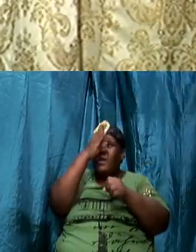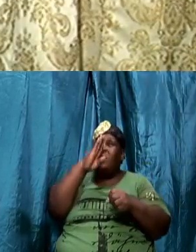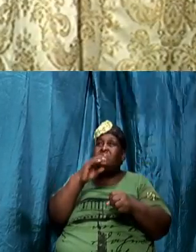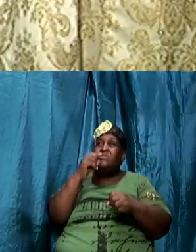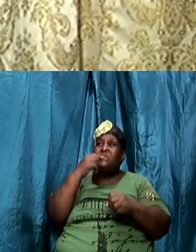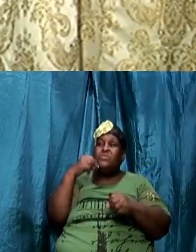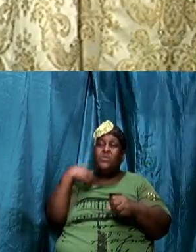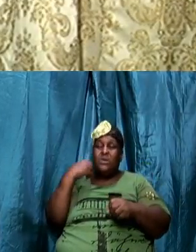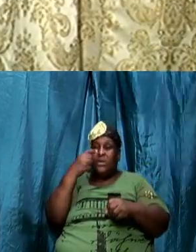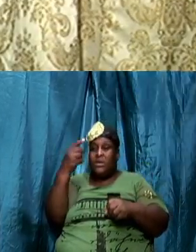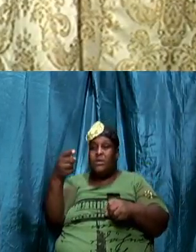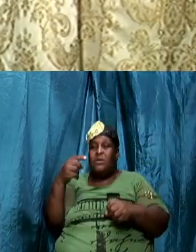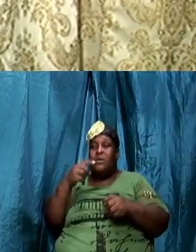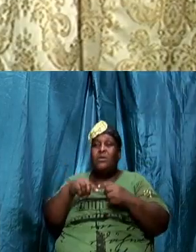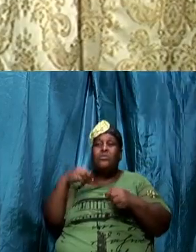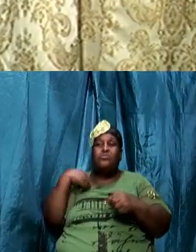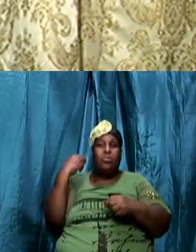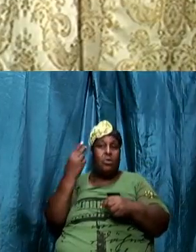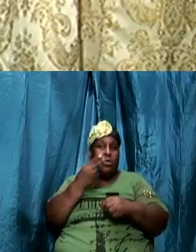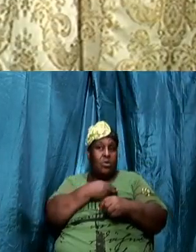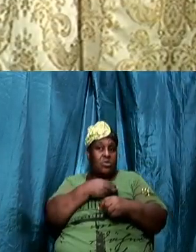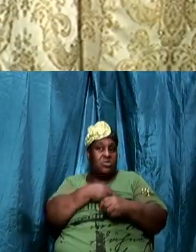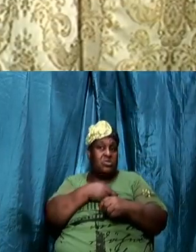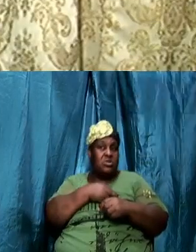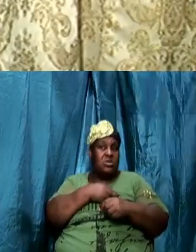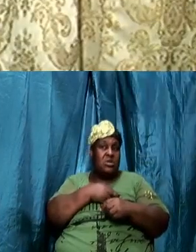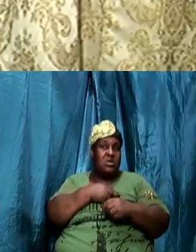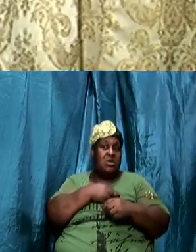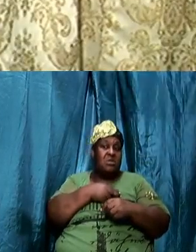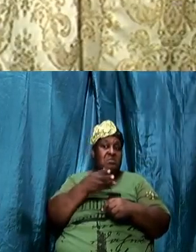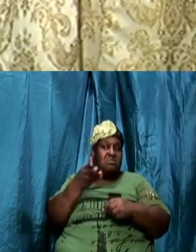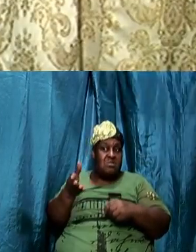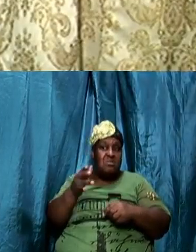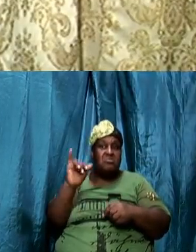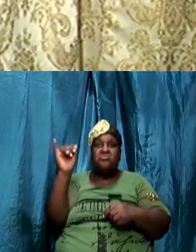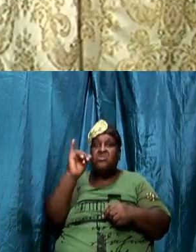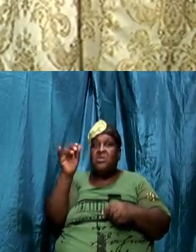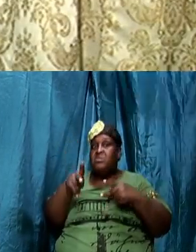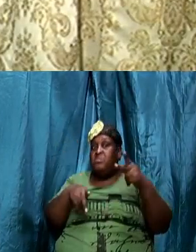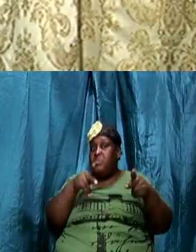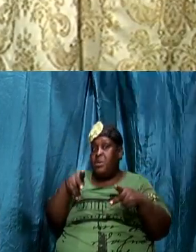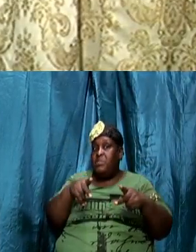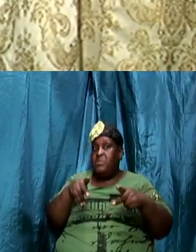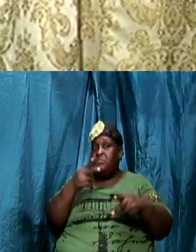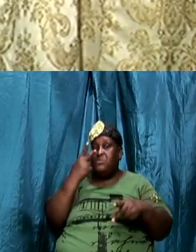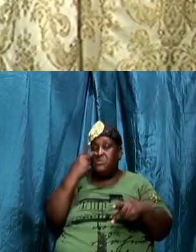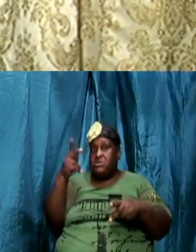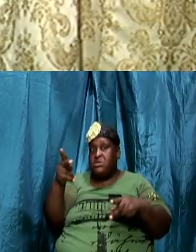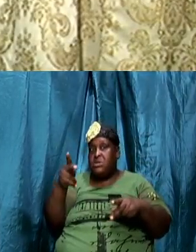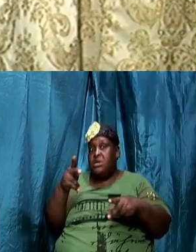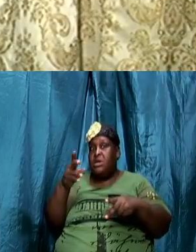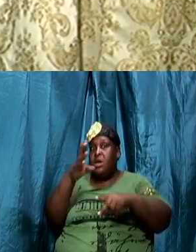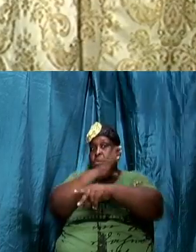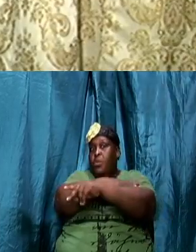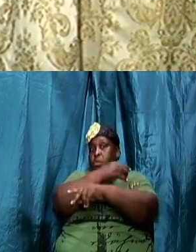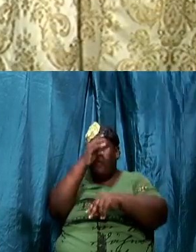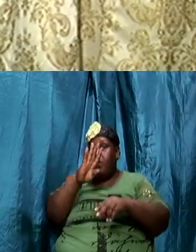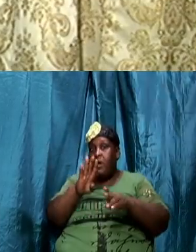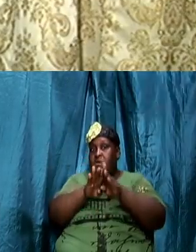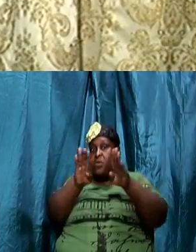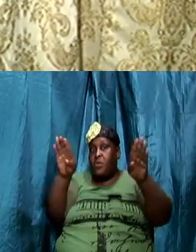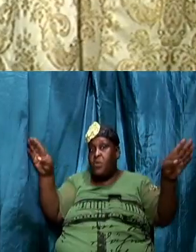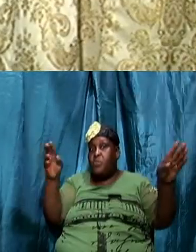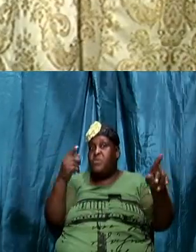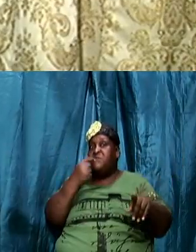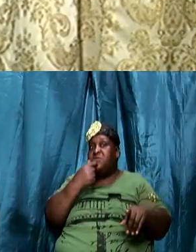us. These same people that saw the power of God when he opened the Red Sea, these same people that saw